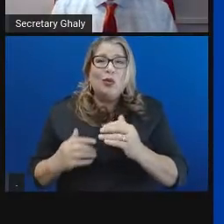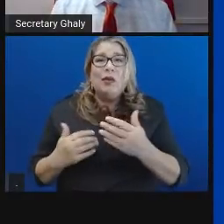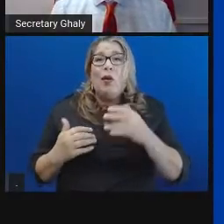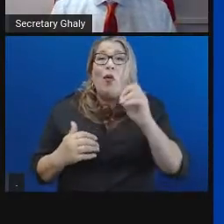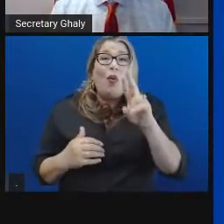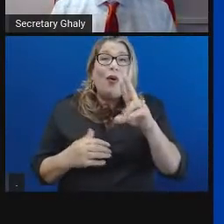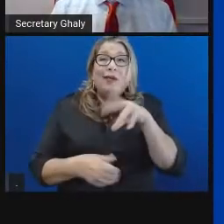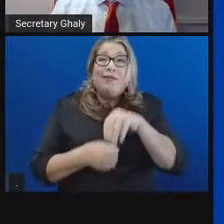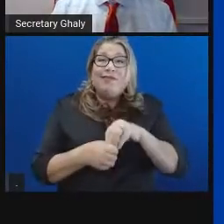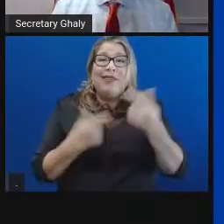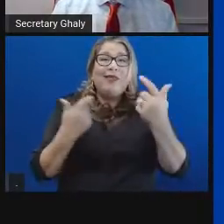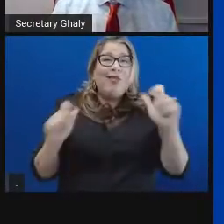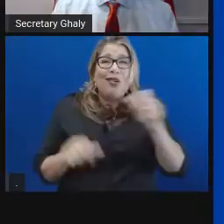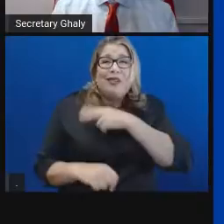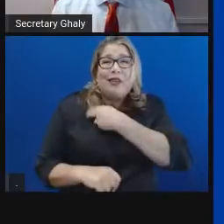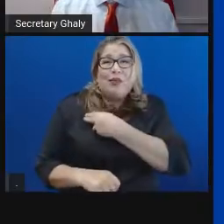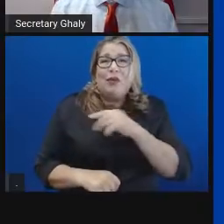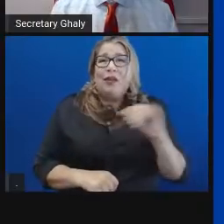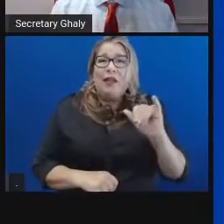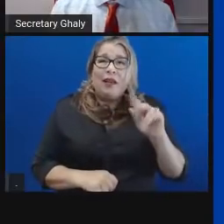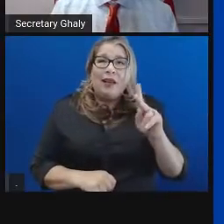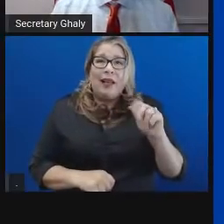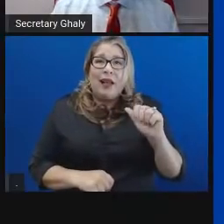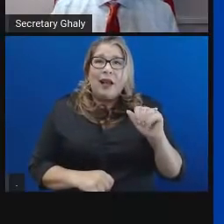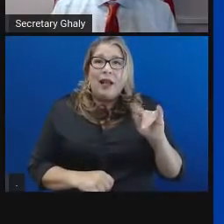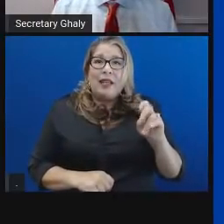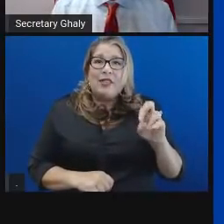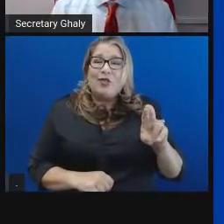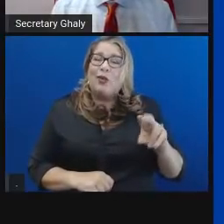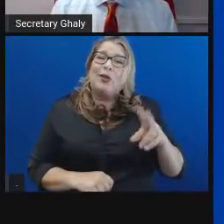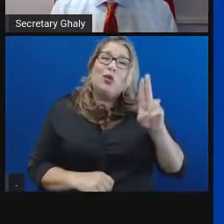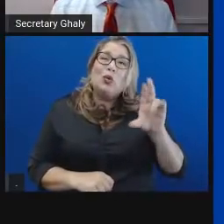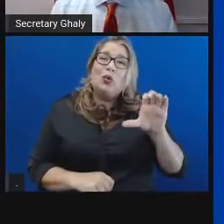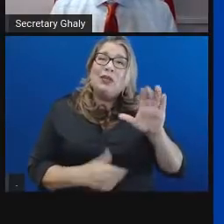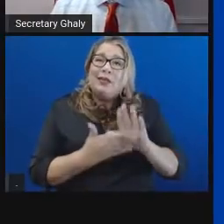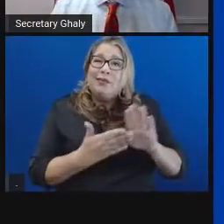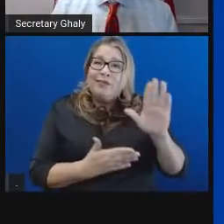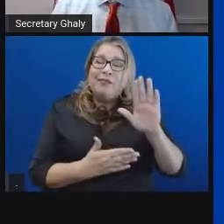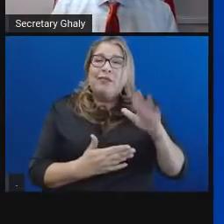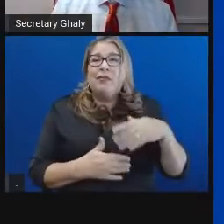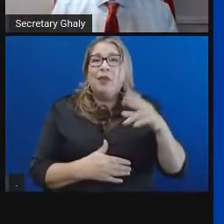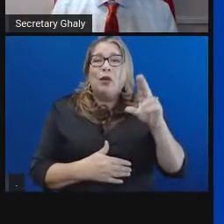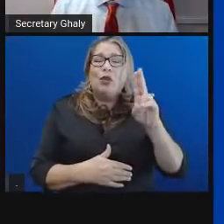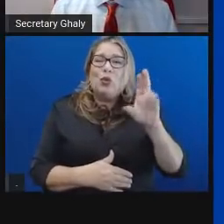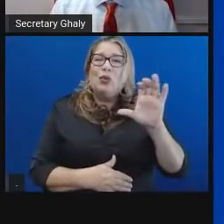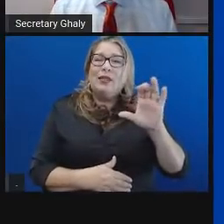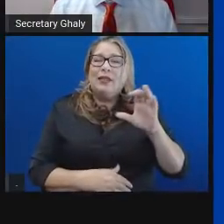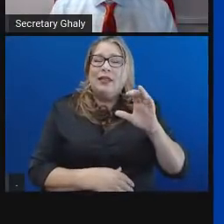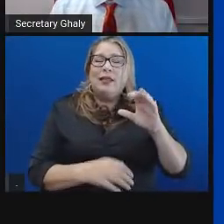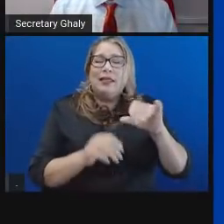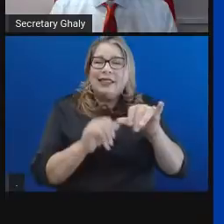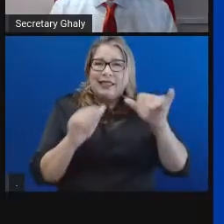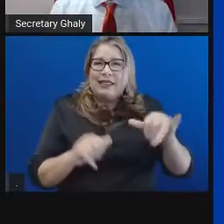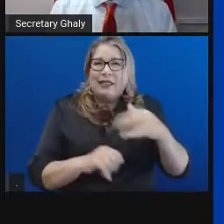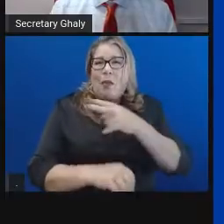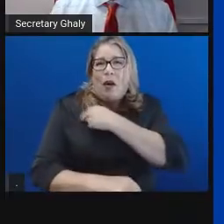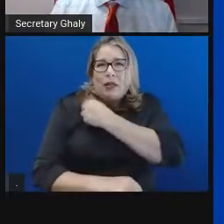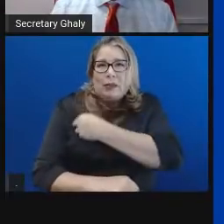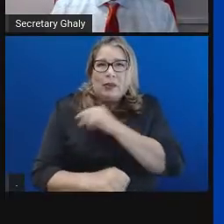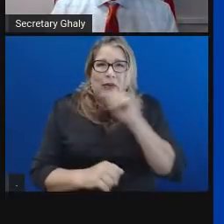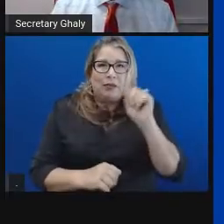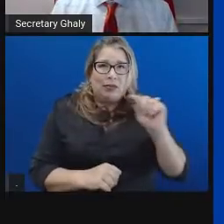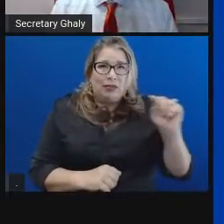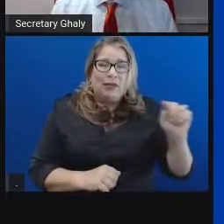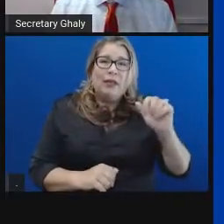or the UCs or Stanford, or one of these larger systems that also are not just vaccinating their staff, but beginning to